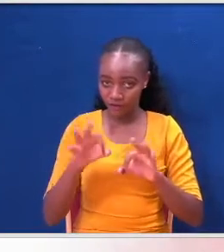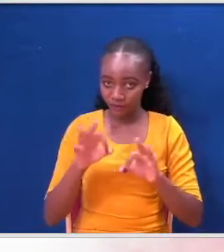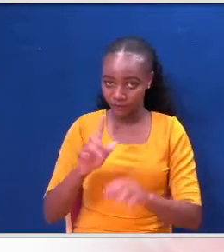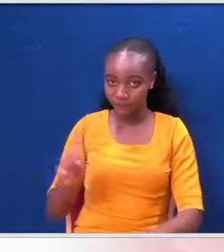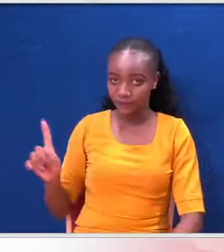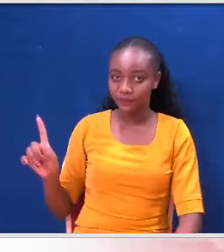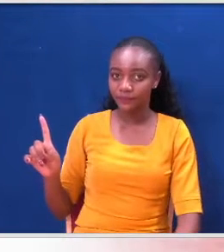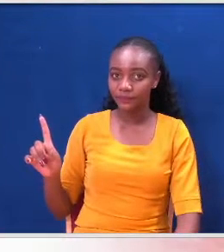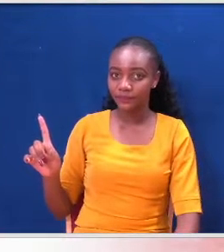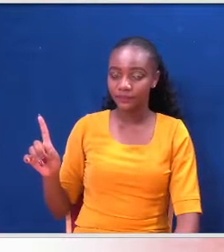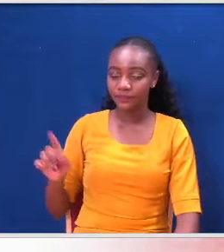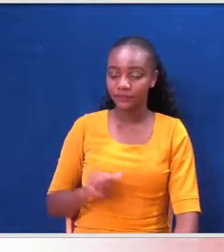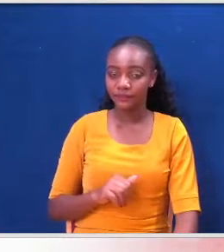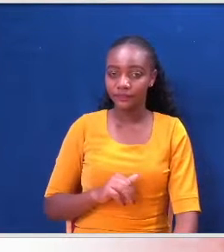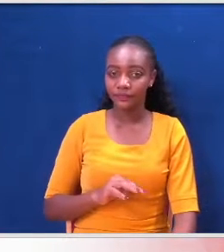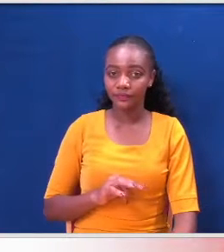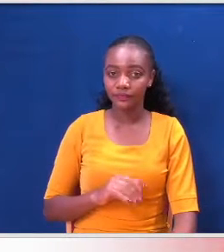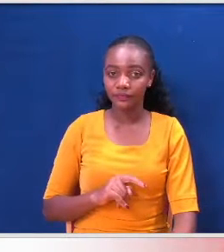report.